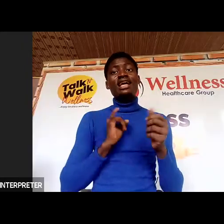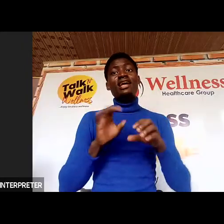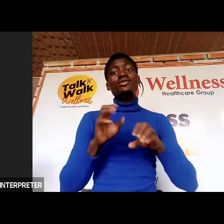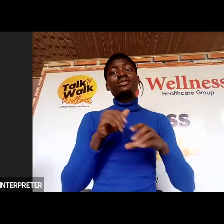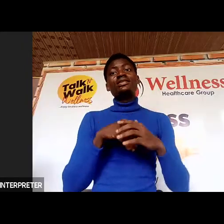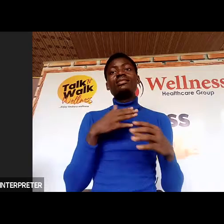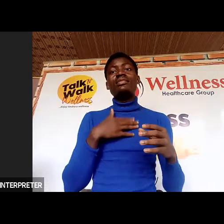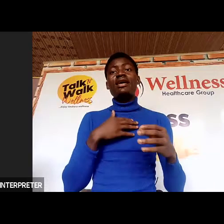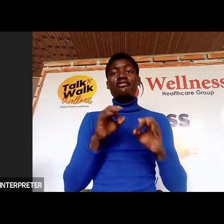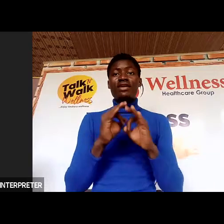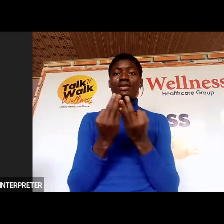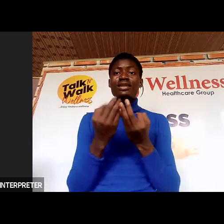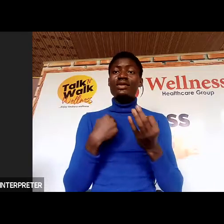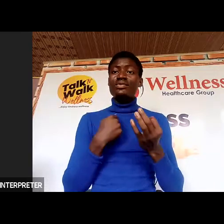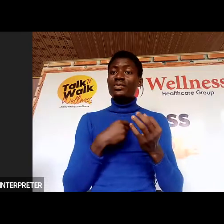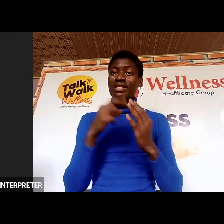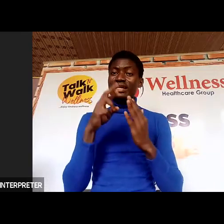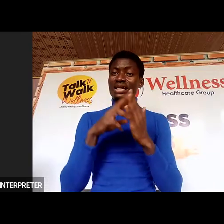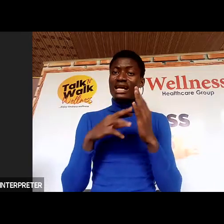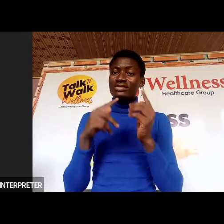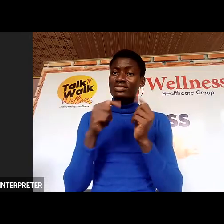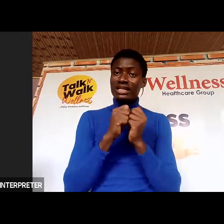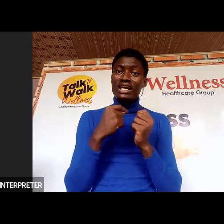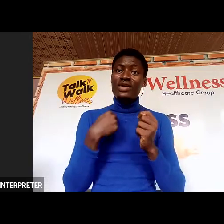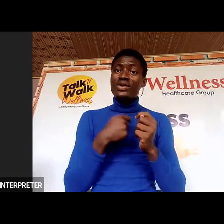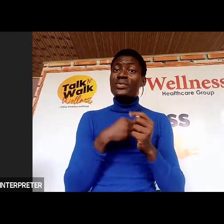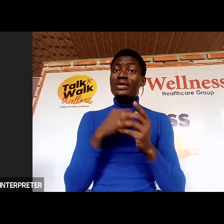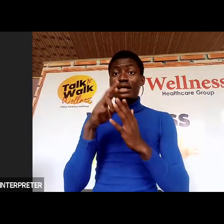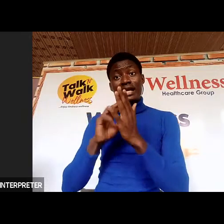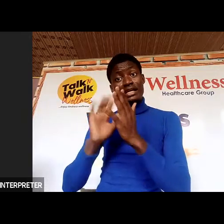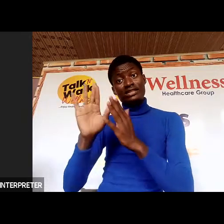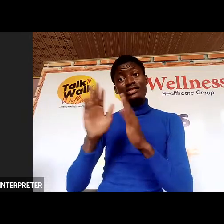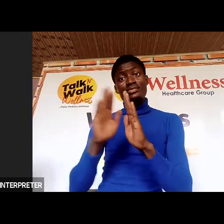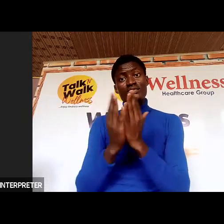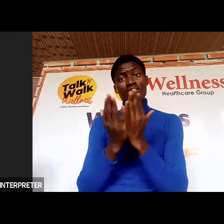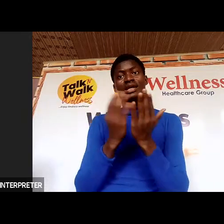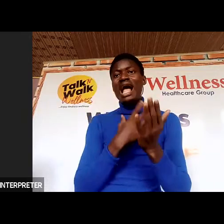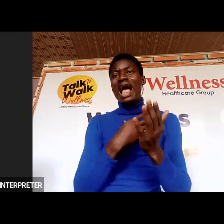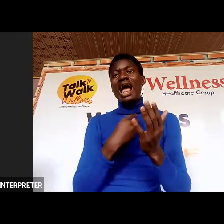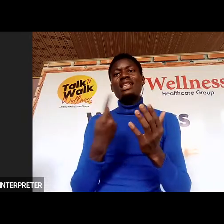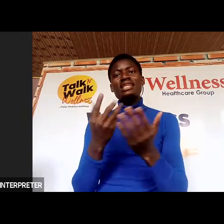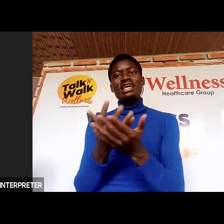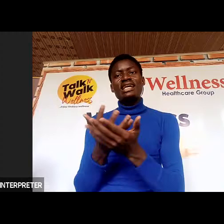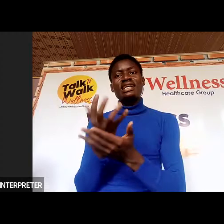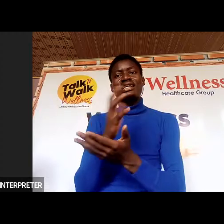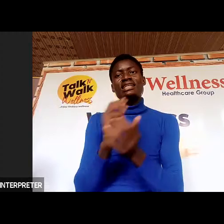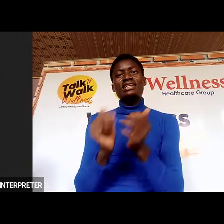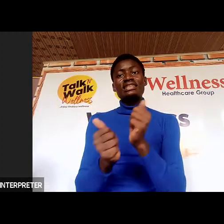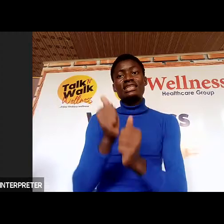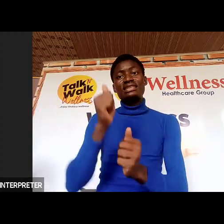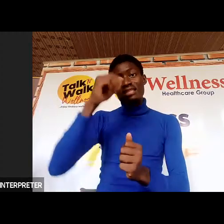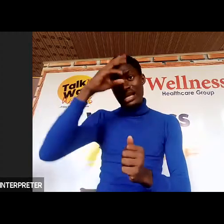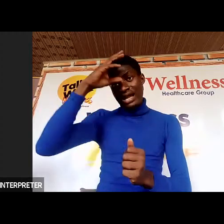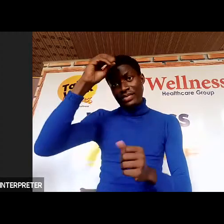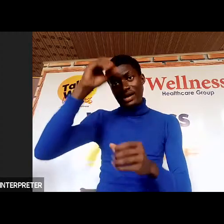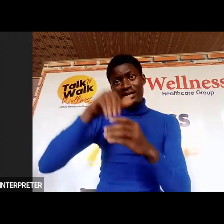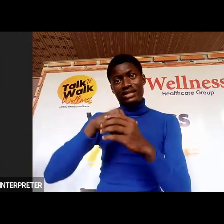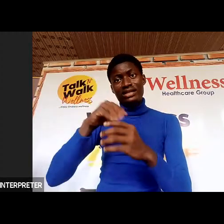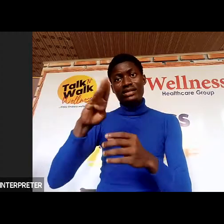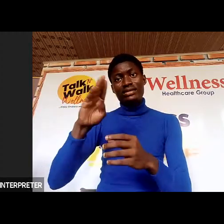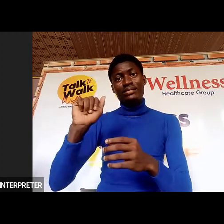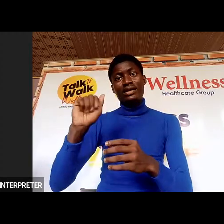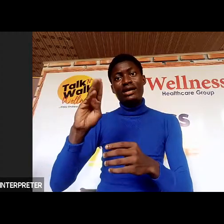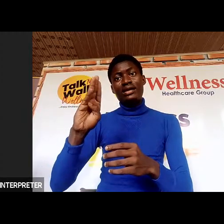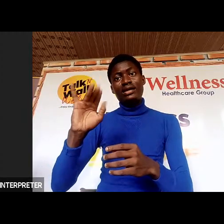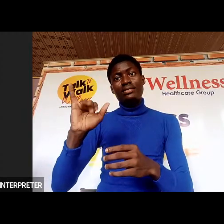you can go ahead and do it. This is free publicity. I wasn't paid to do this, but it changed my life. I want to say thank you to everyone that logged